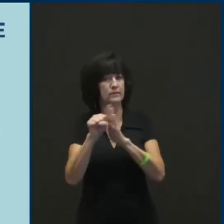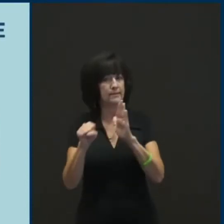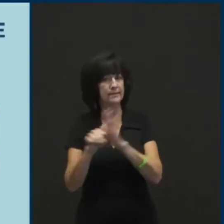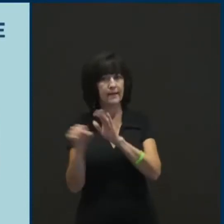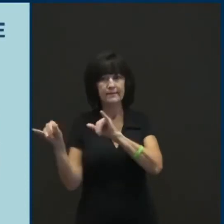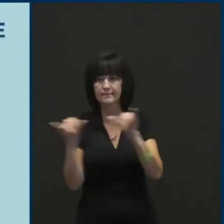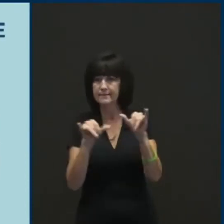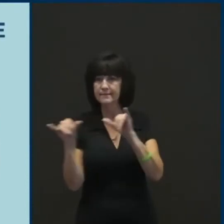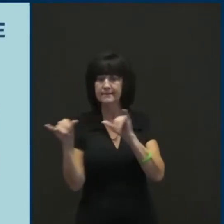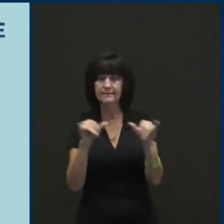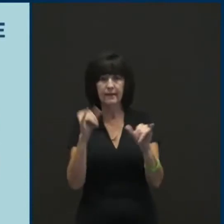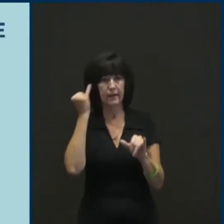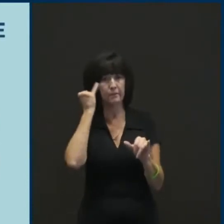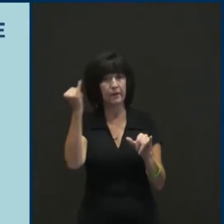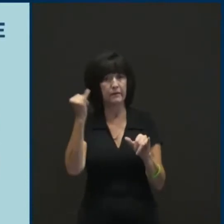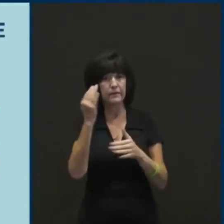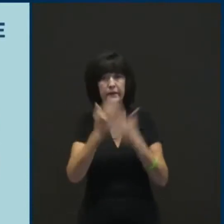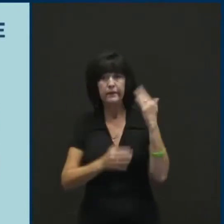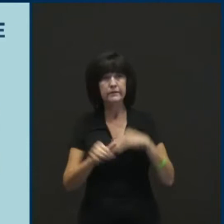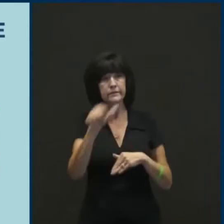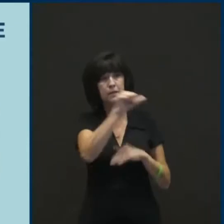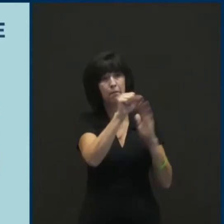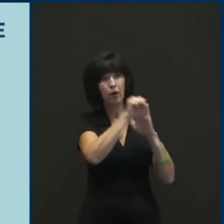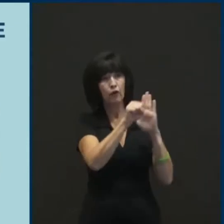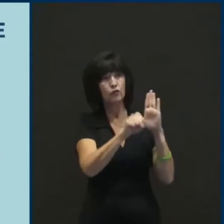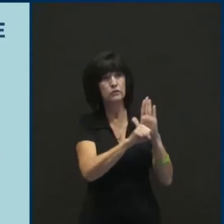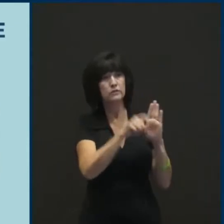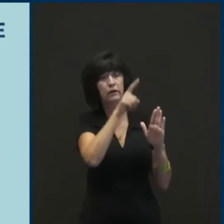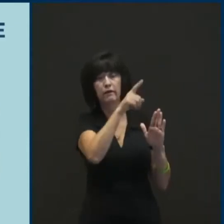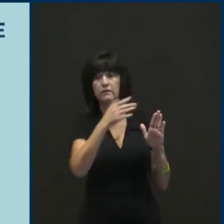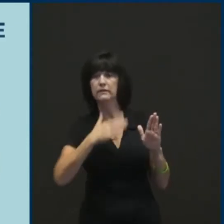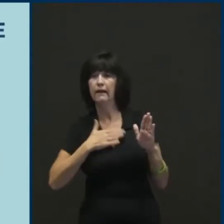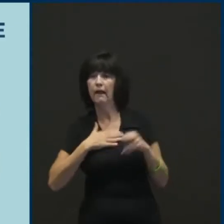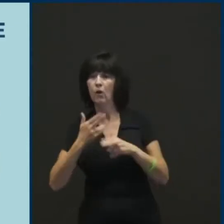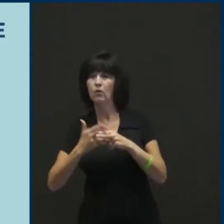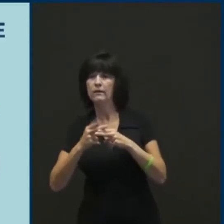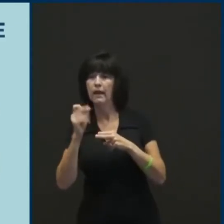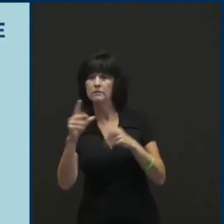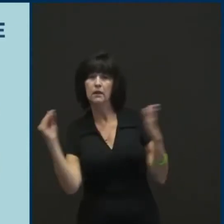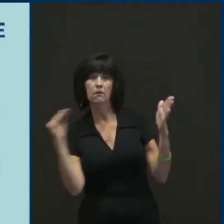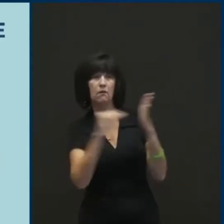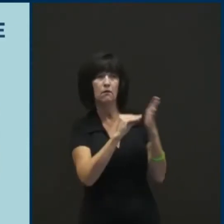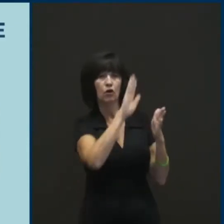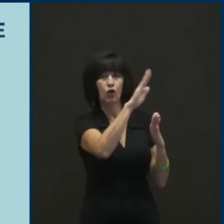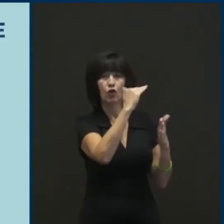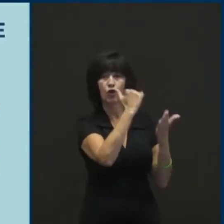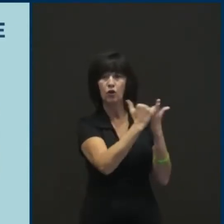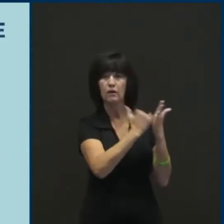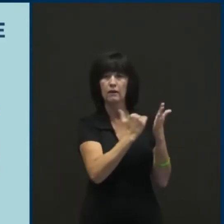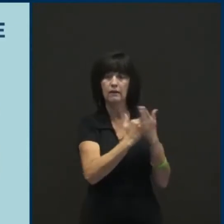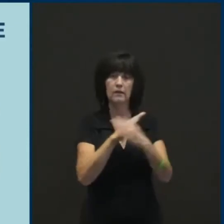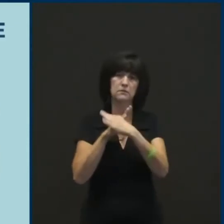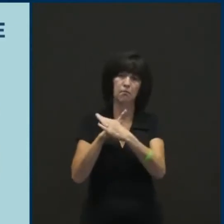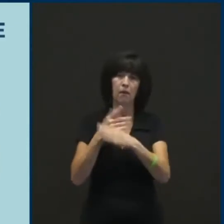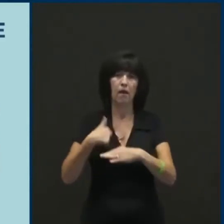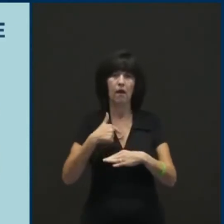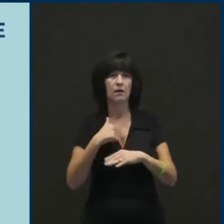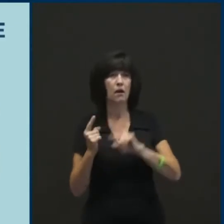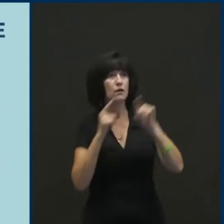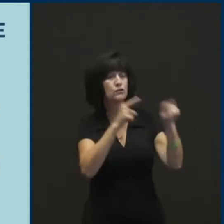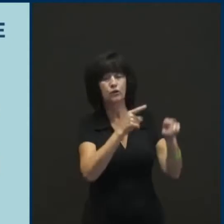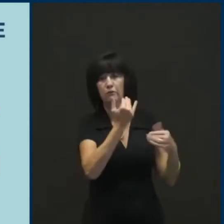doing, including states that had us on quarantine lists, on and off quarantine lists during the summer. Now they're not even meeting their